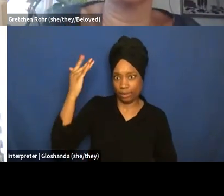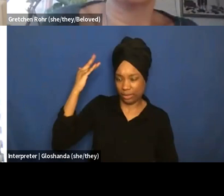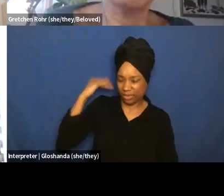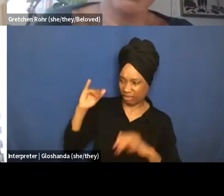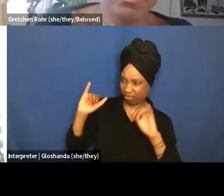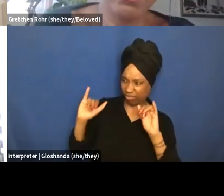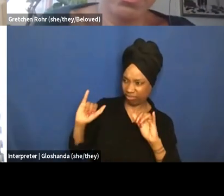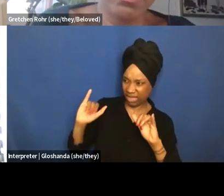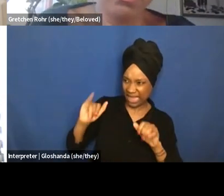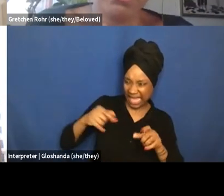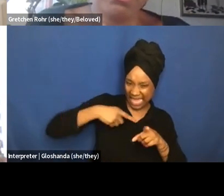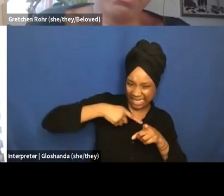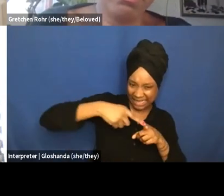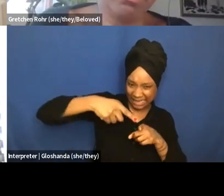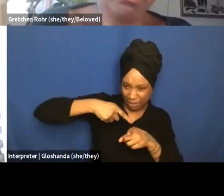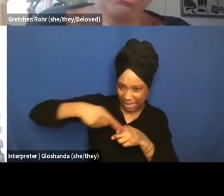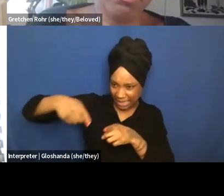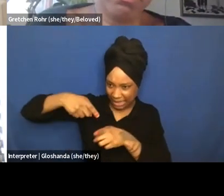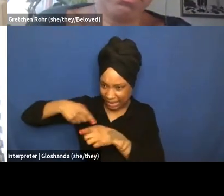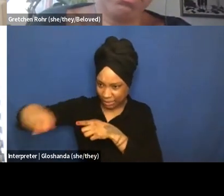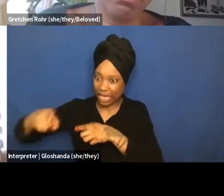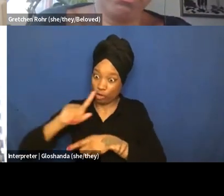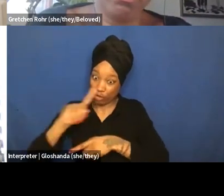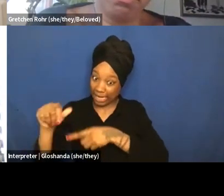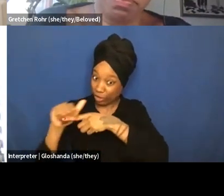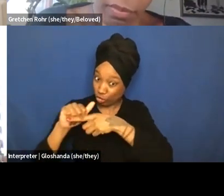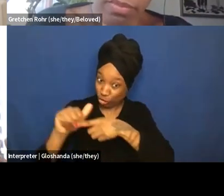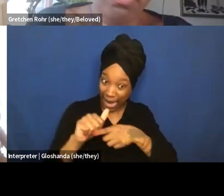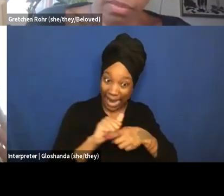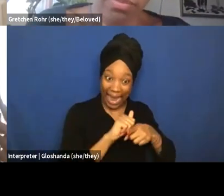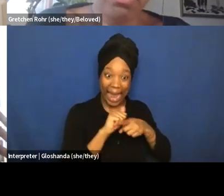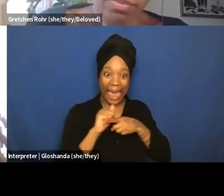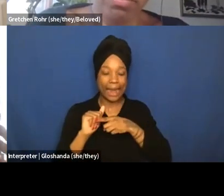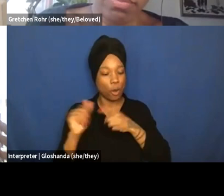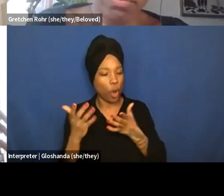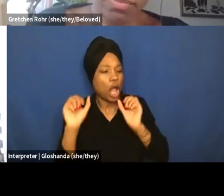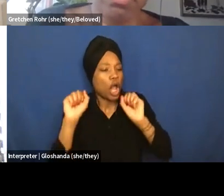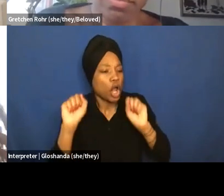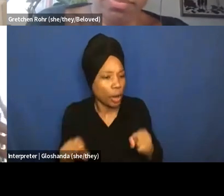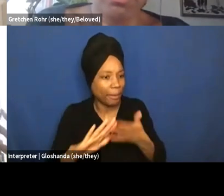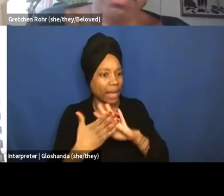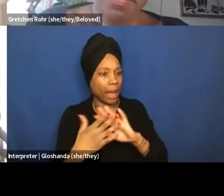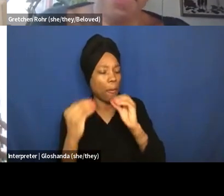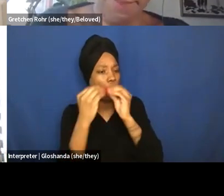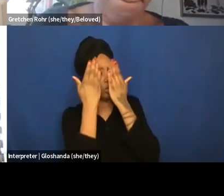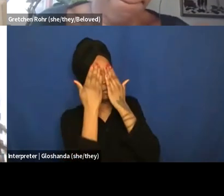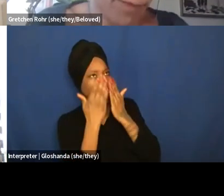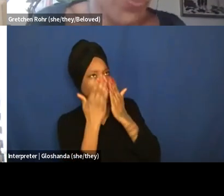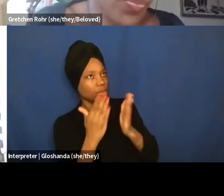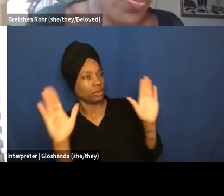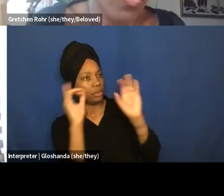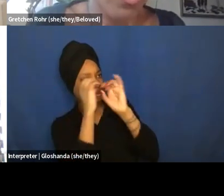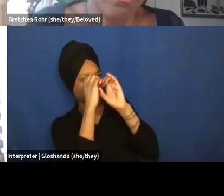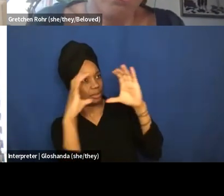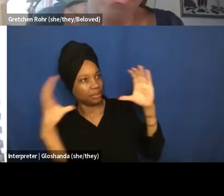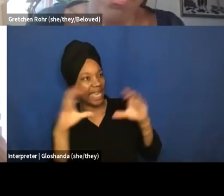this disciplinarity, it's disciplining what could otherwise be so much more expansive modes of visioning within our